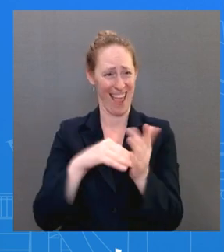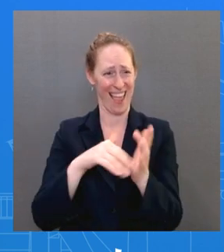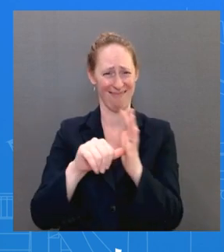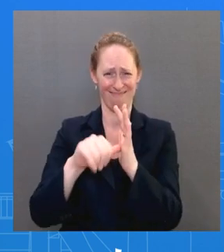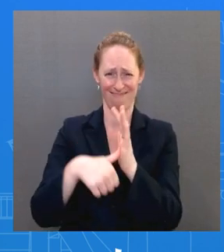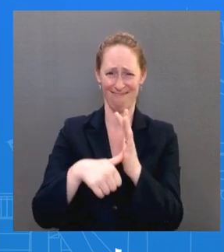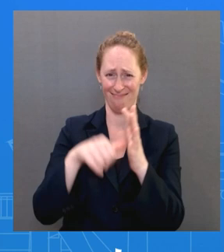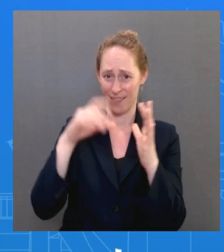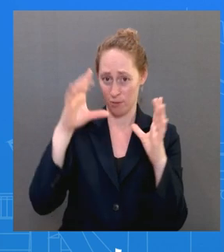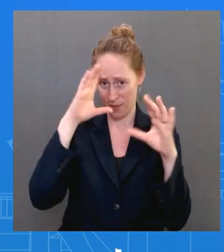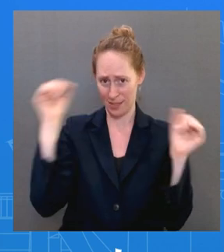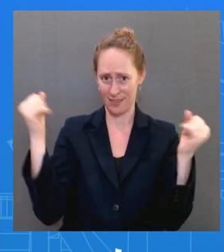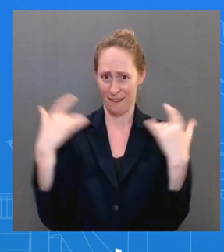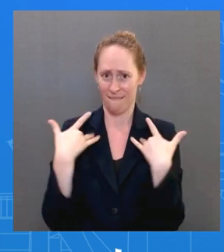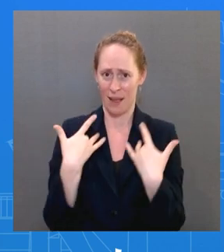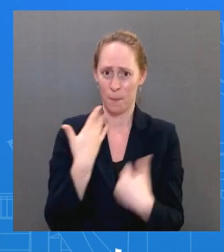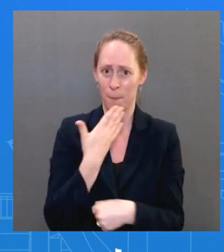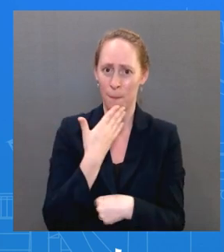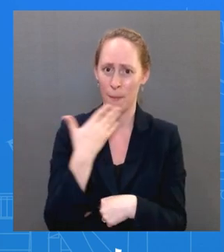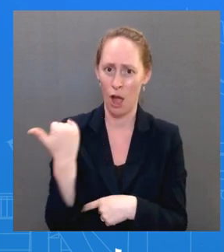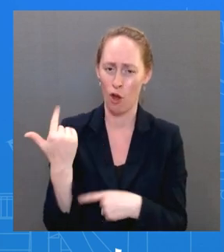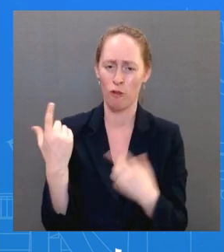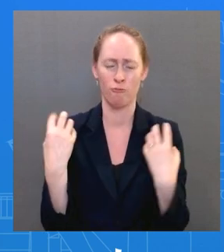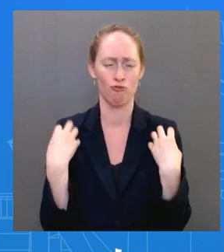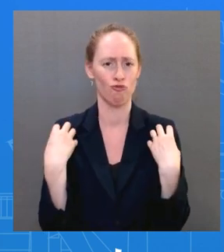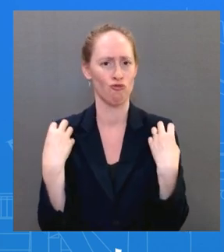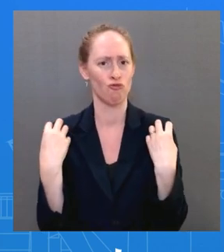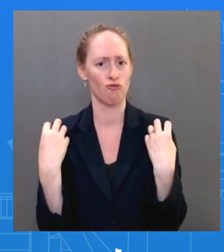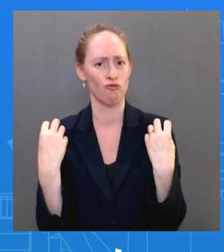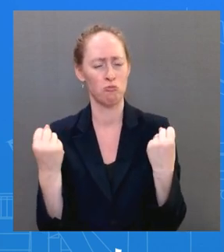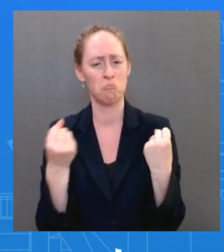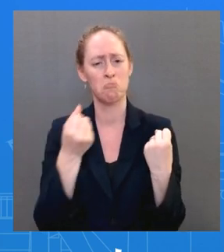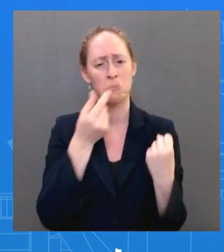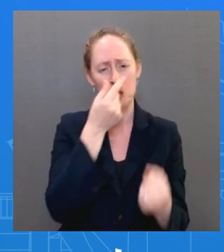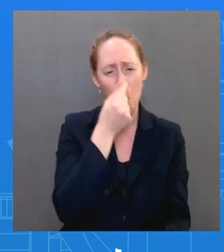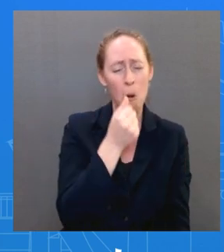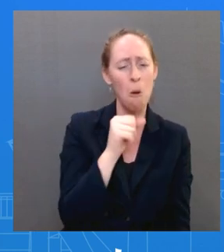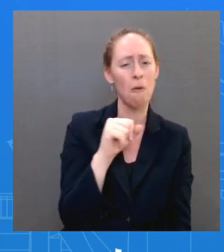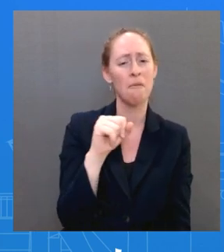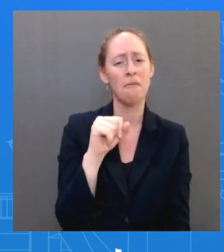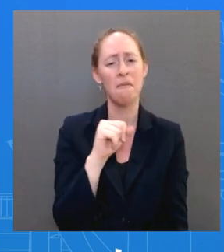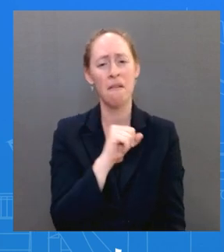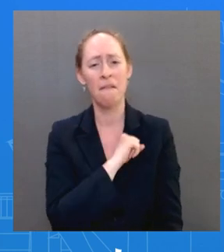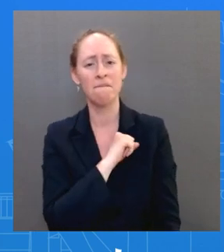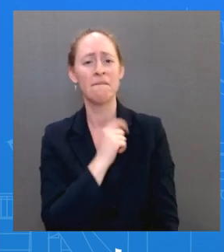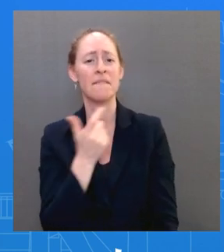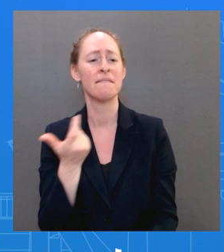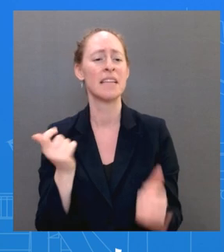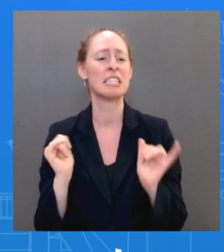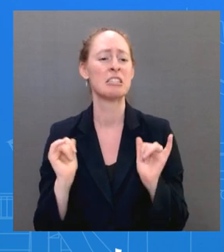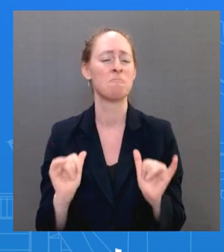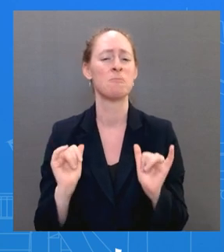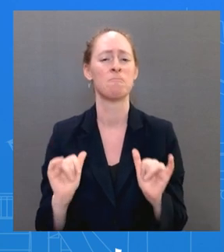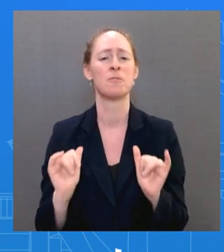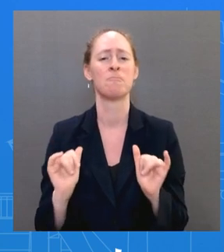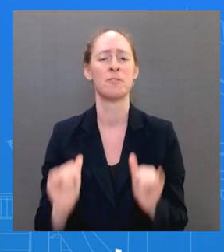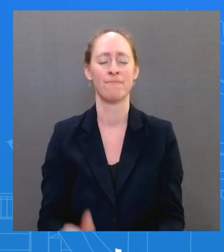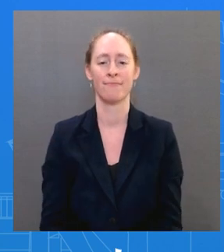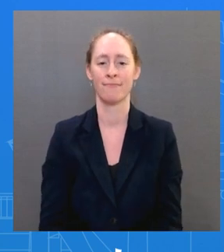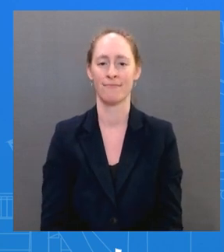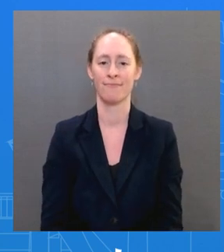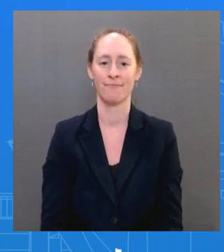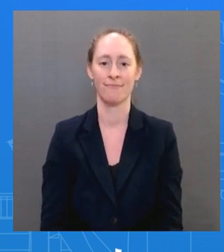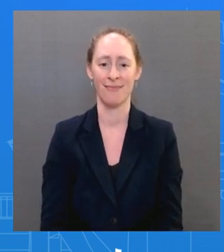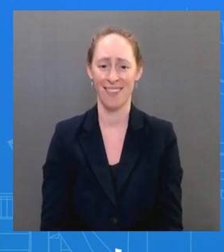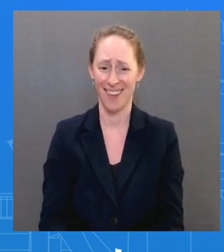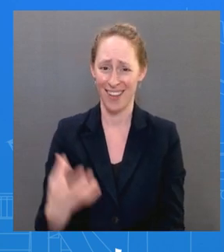of a virus, and we should be thrilled that the president of the United States is doing better. And again,